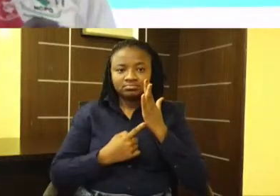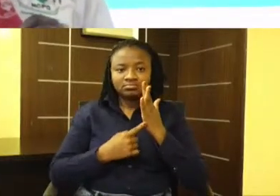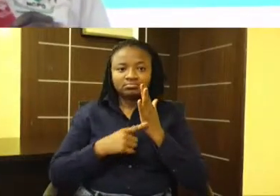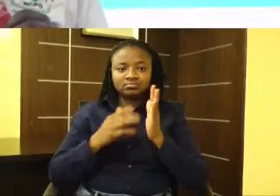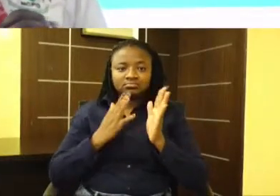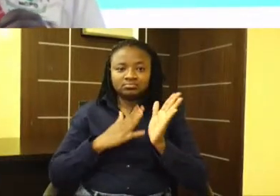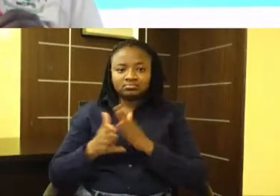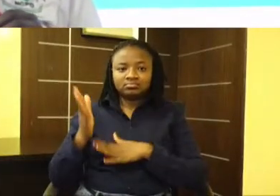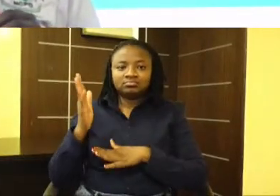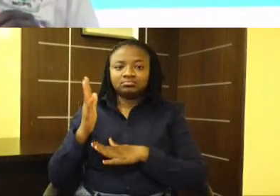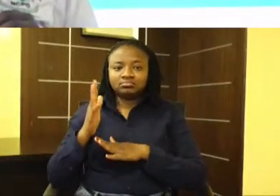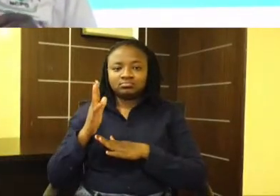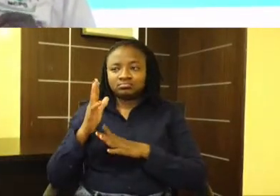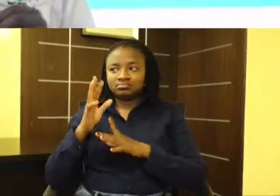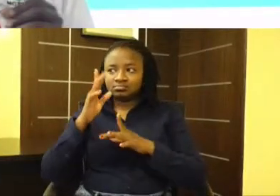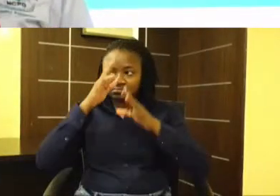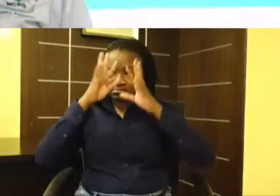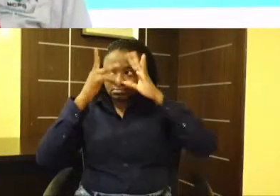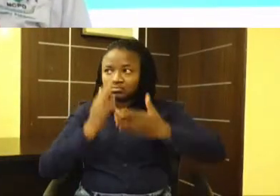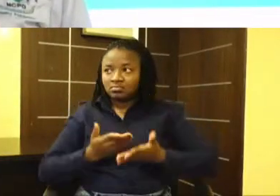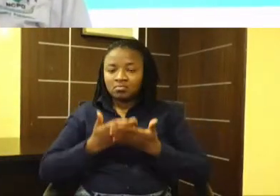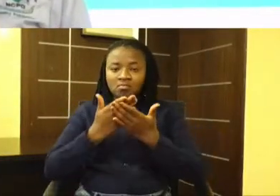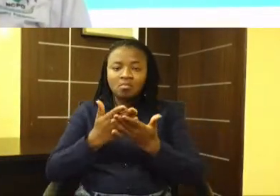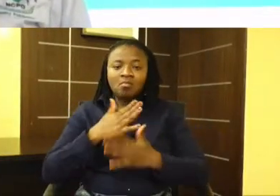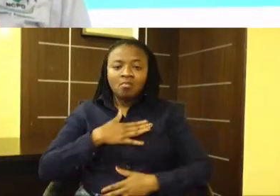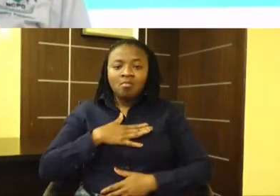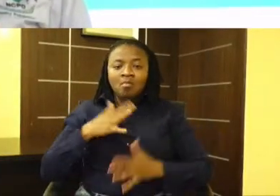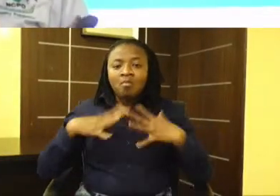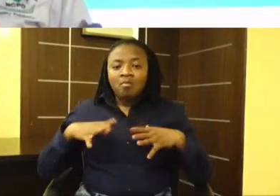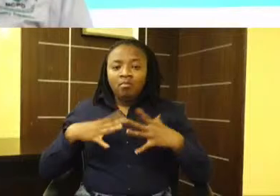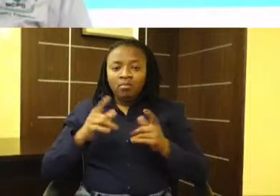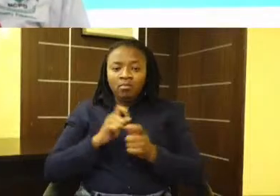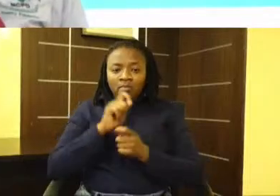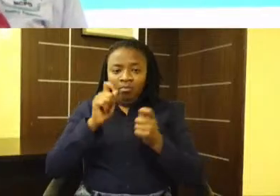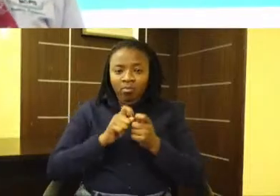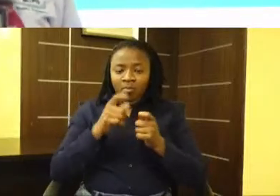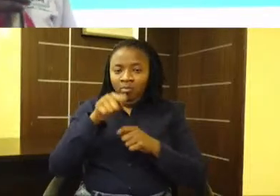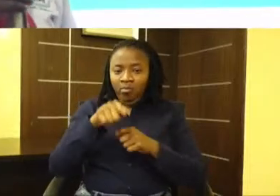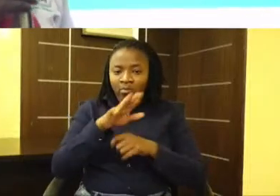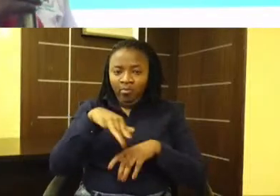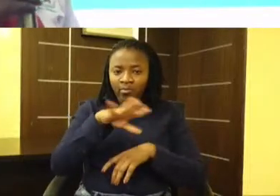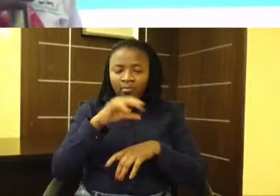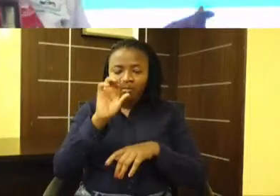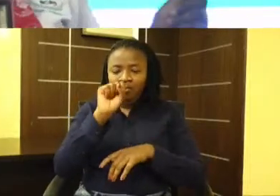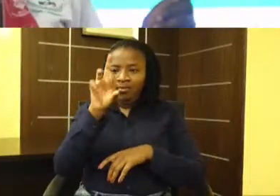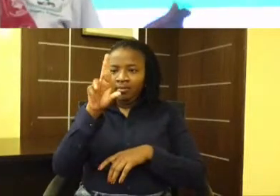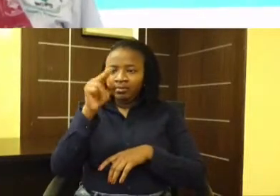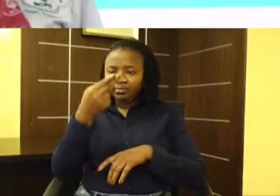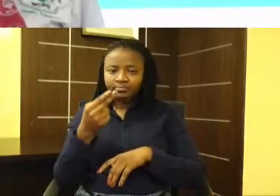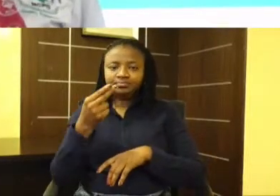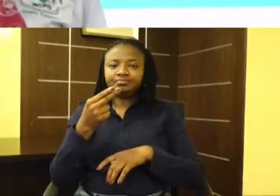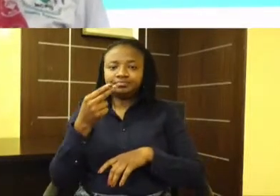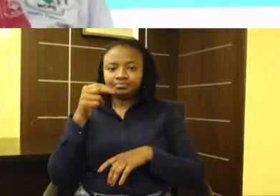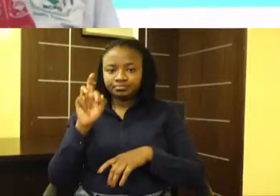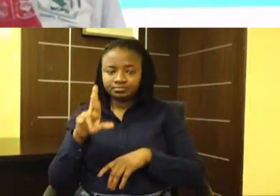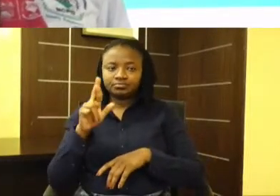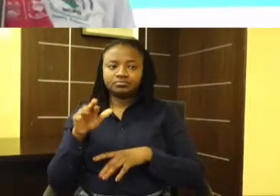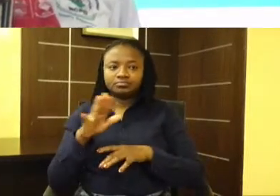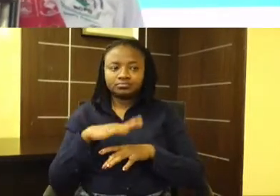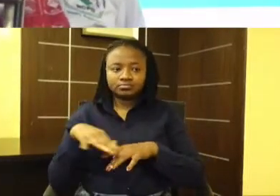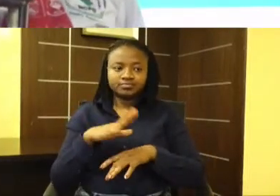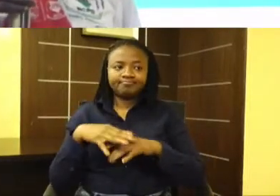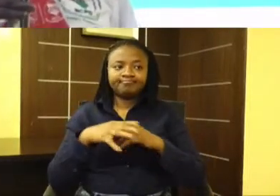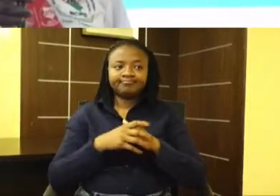place to help our people, especially in this SRH arena. And we are very happy for that, because with